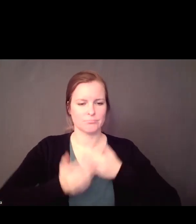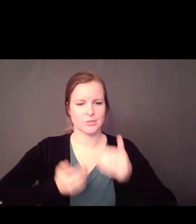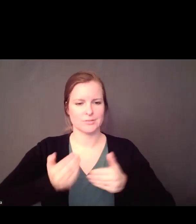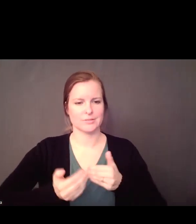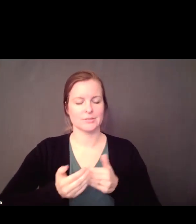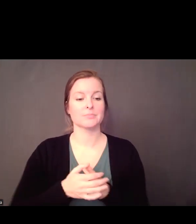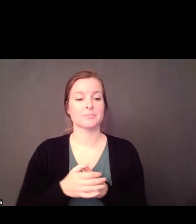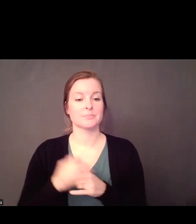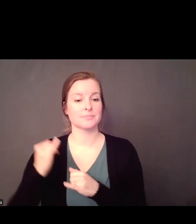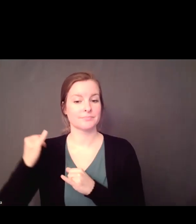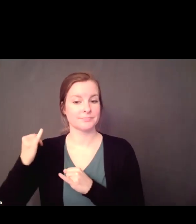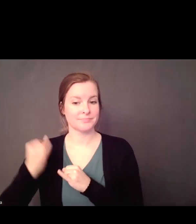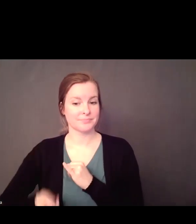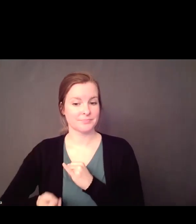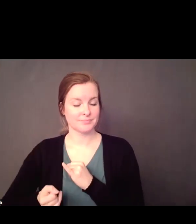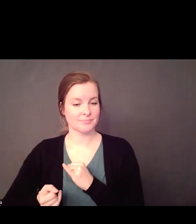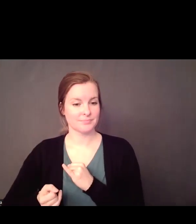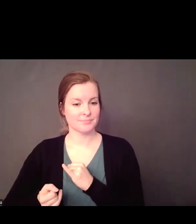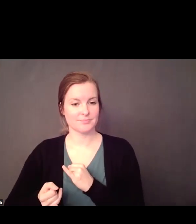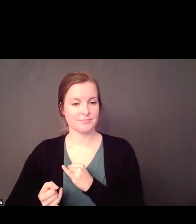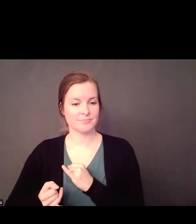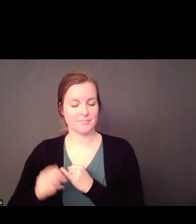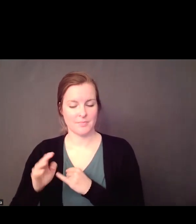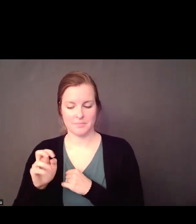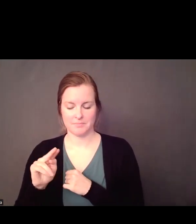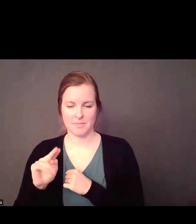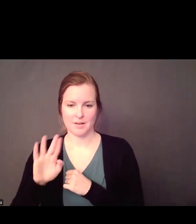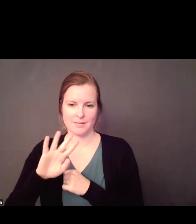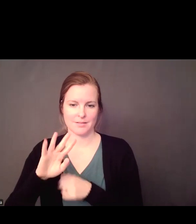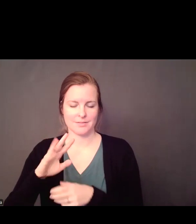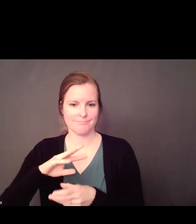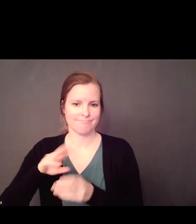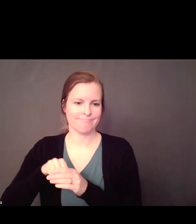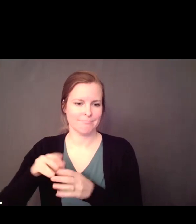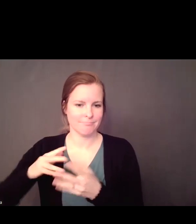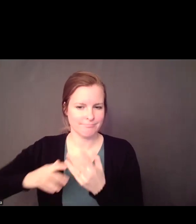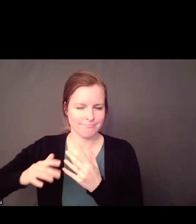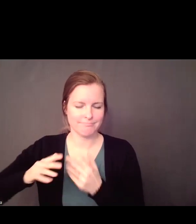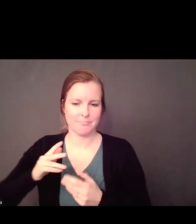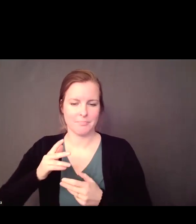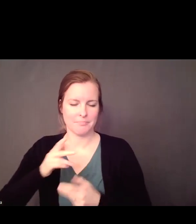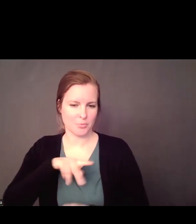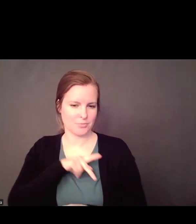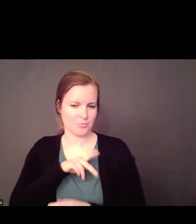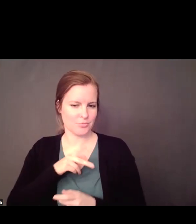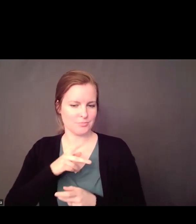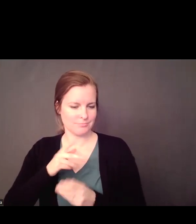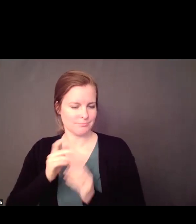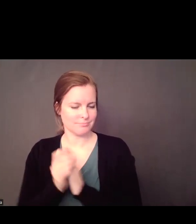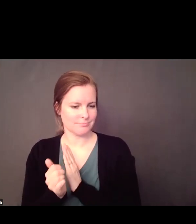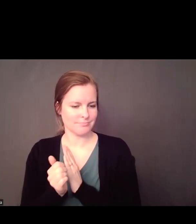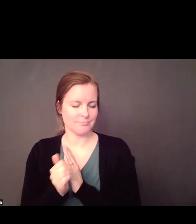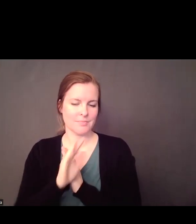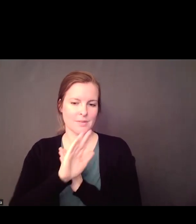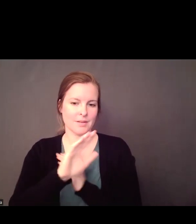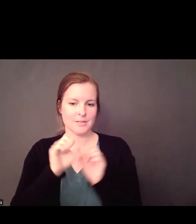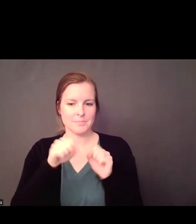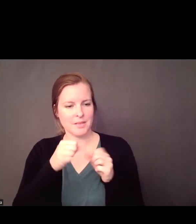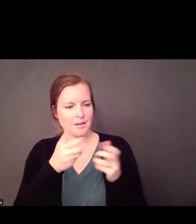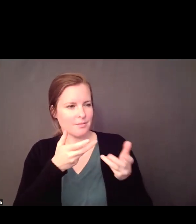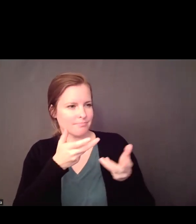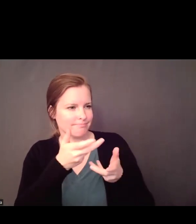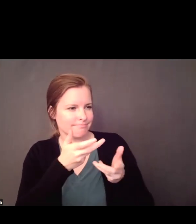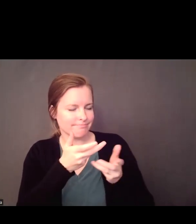not least, we're talking about Ben's interpersonal skills, developing his ability to communicate and self-advocate with